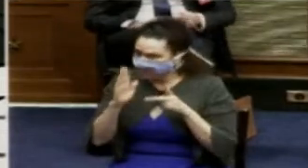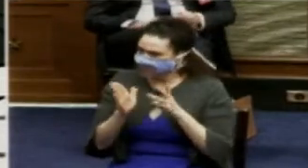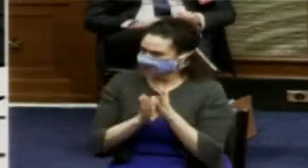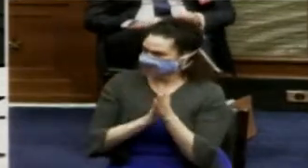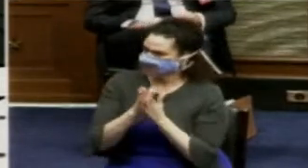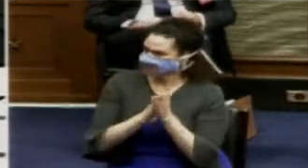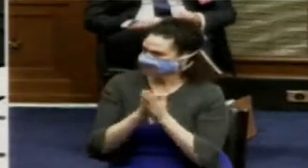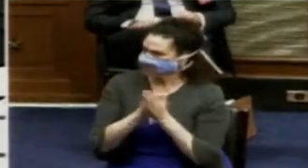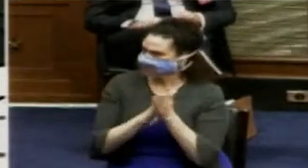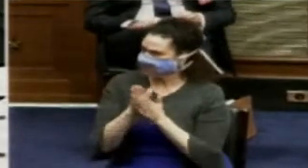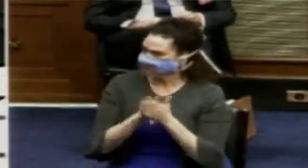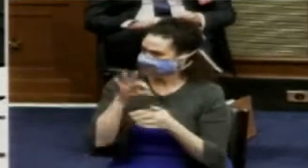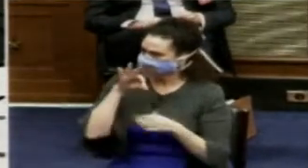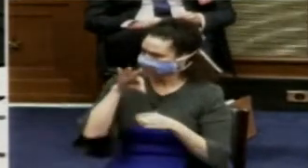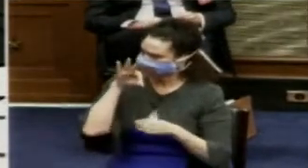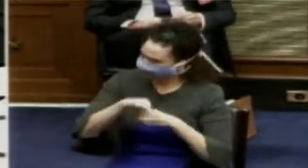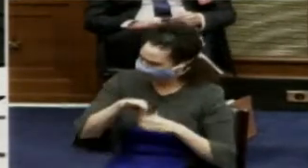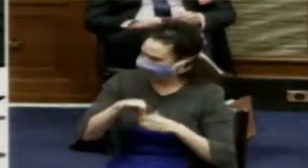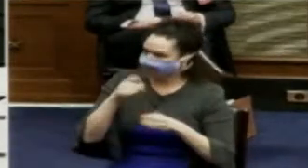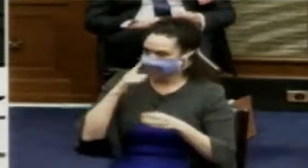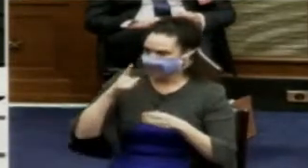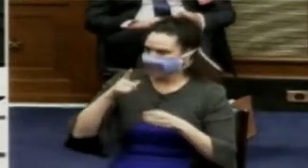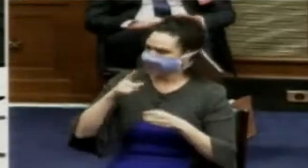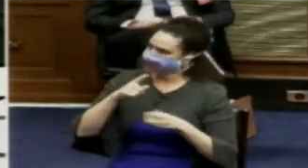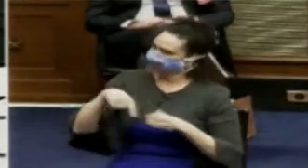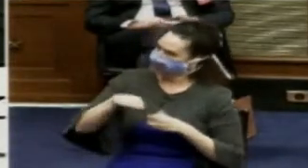citizens. And, well, thank you.